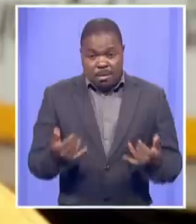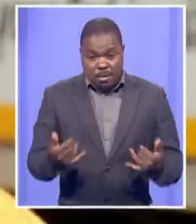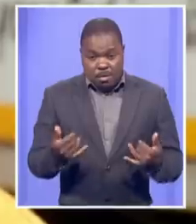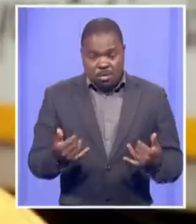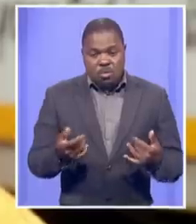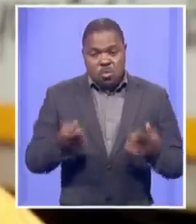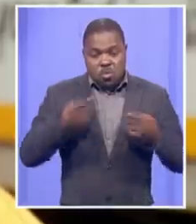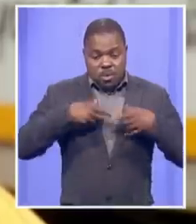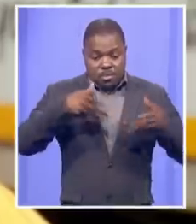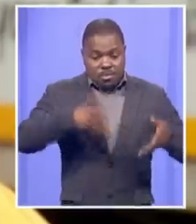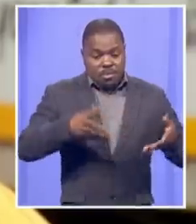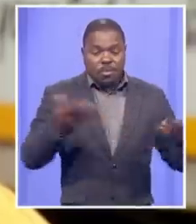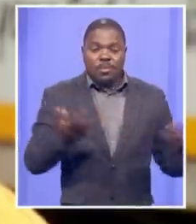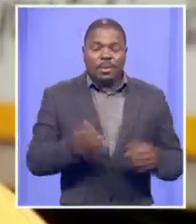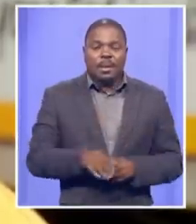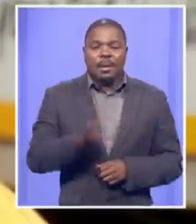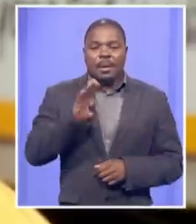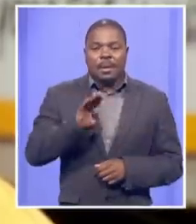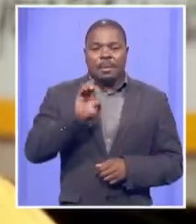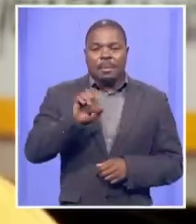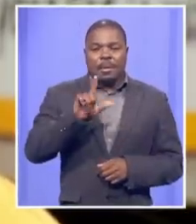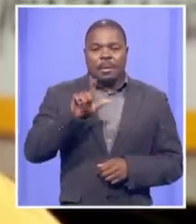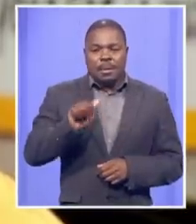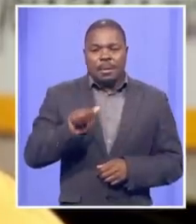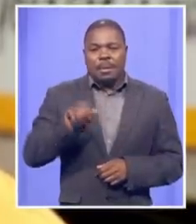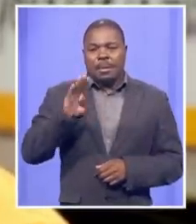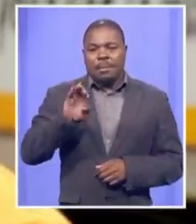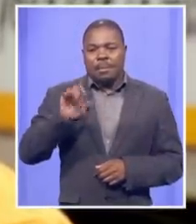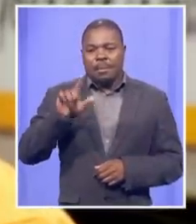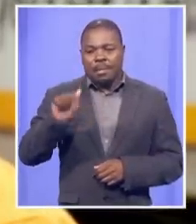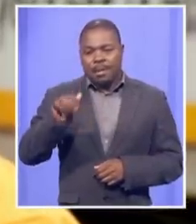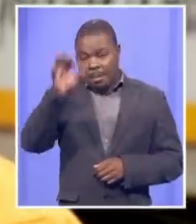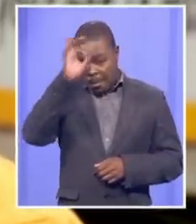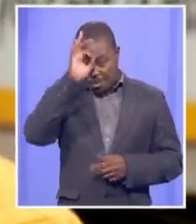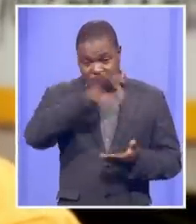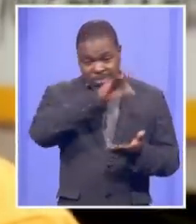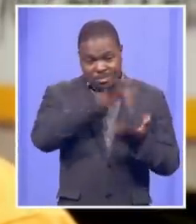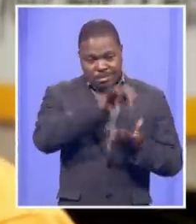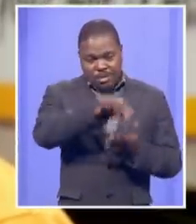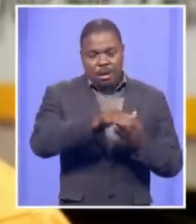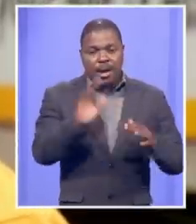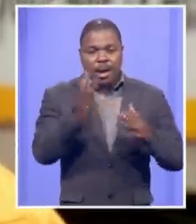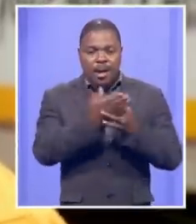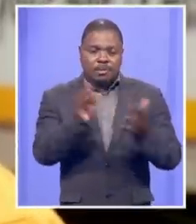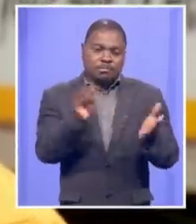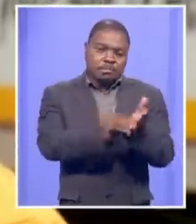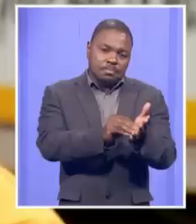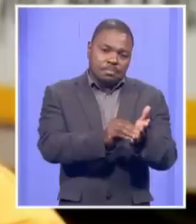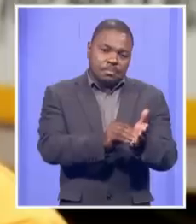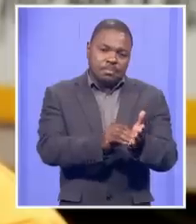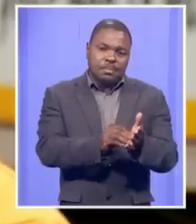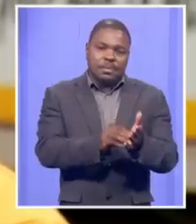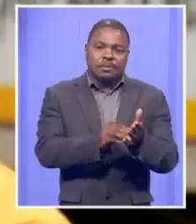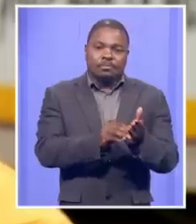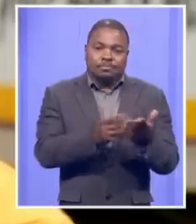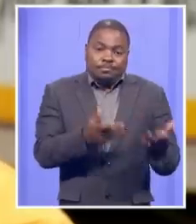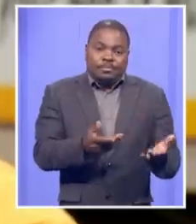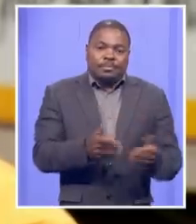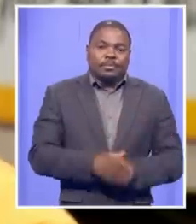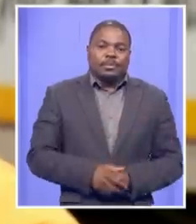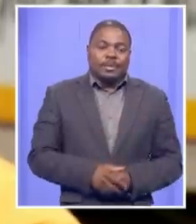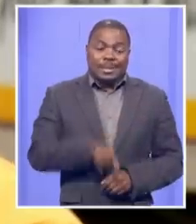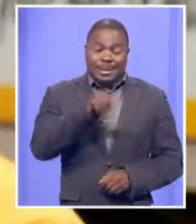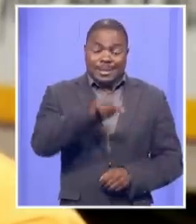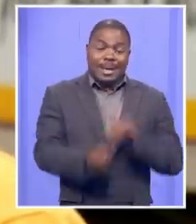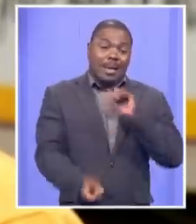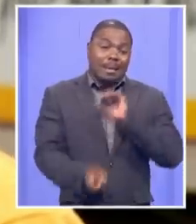are here by Bilabila police station opening the case. That's what happened. It happened